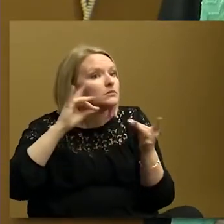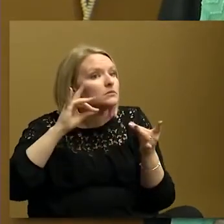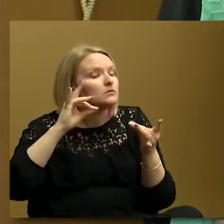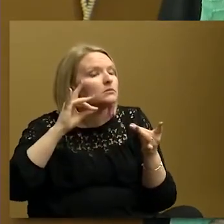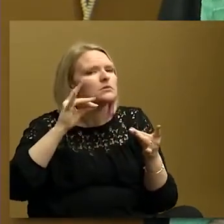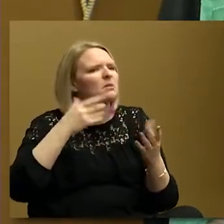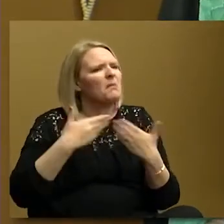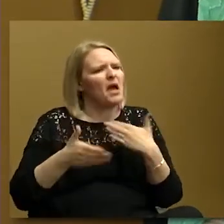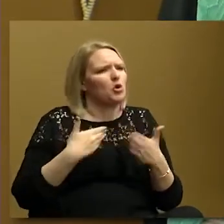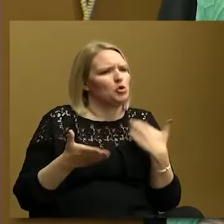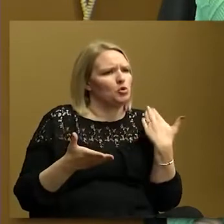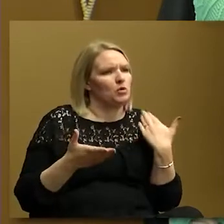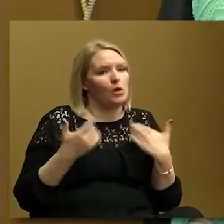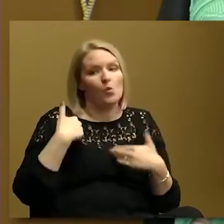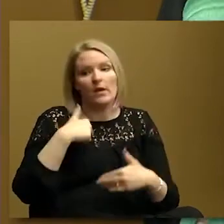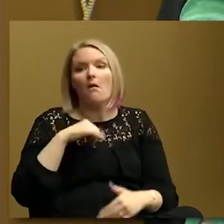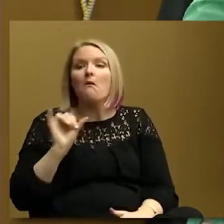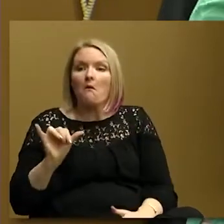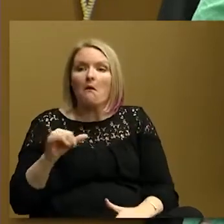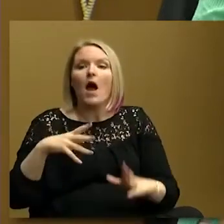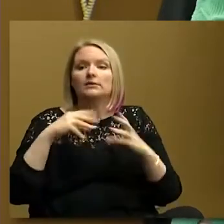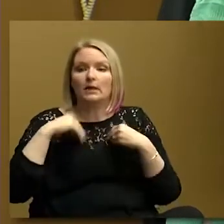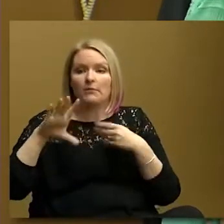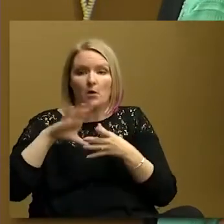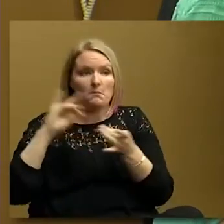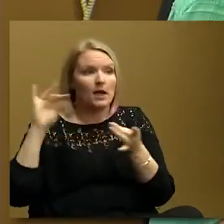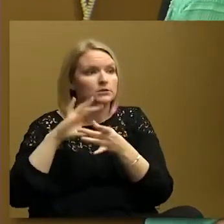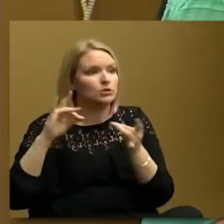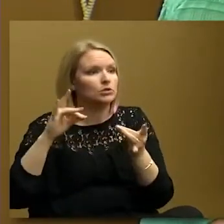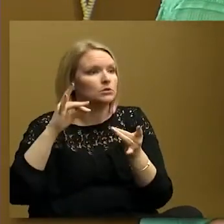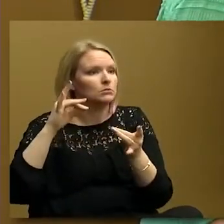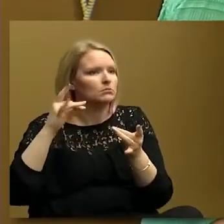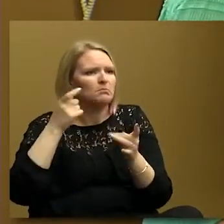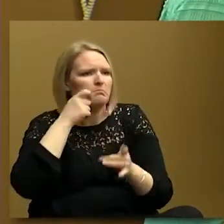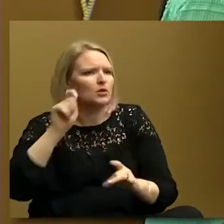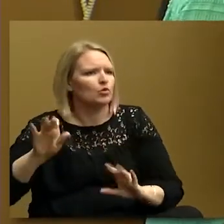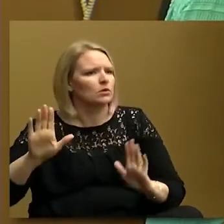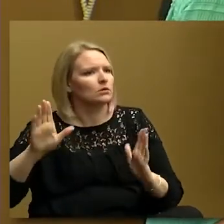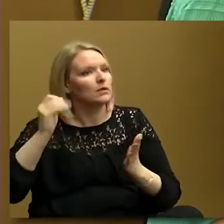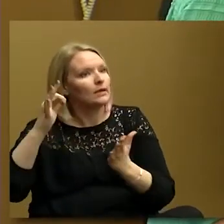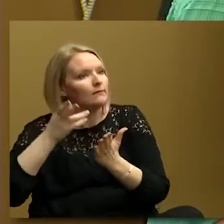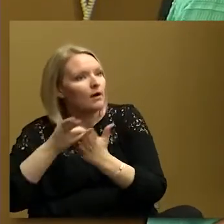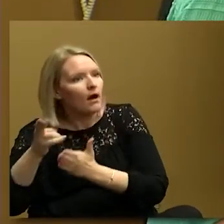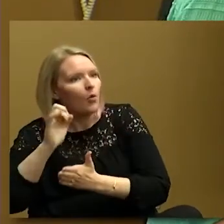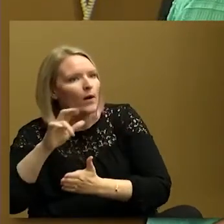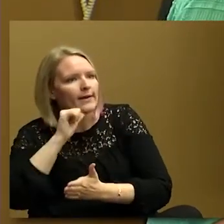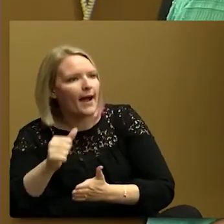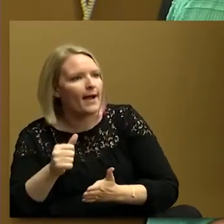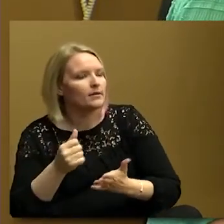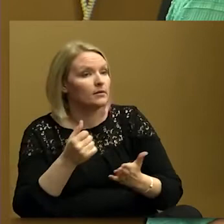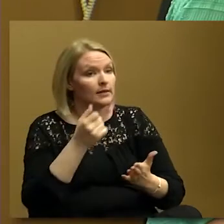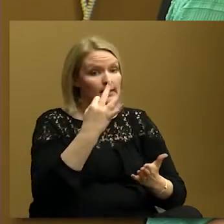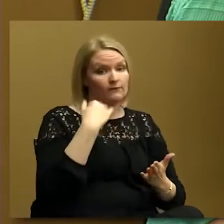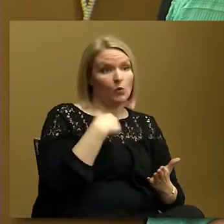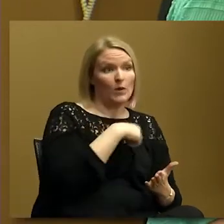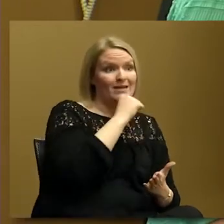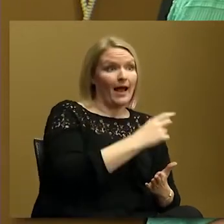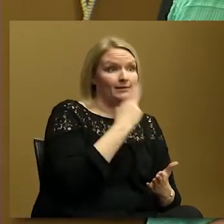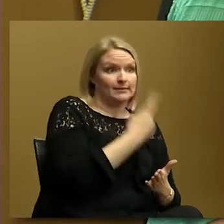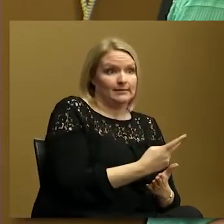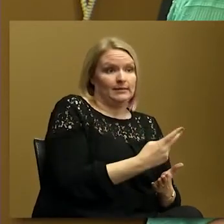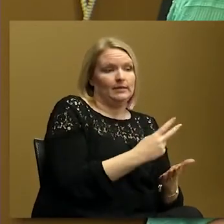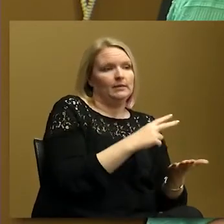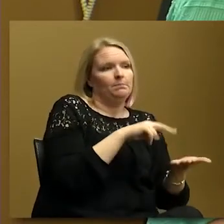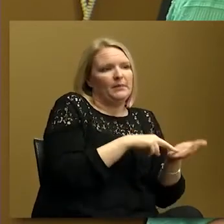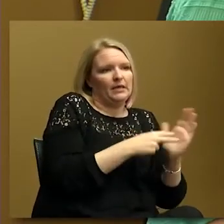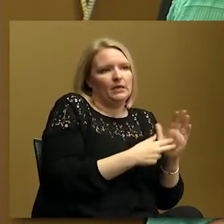just accept what they say and accept those behaviors, and then if we're not seeing it, then we can always go with, it's